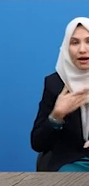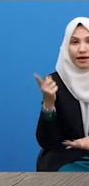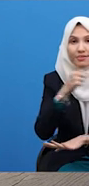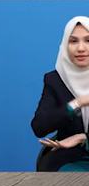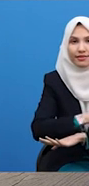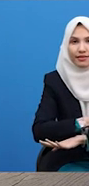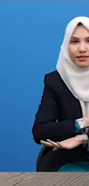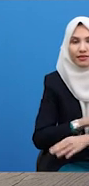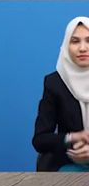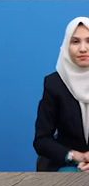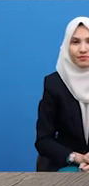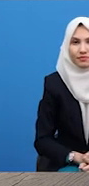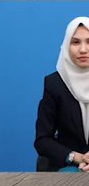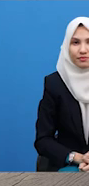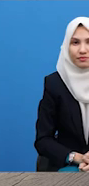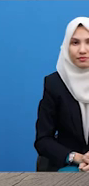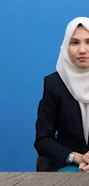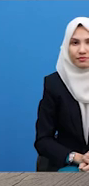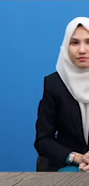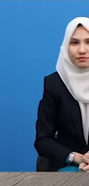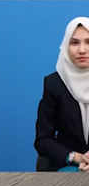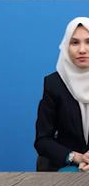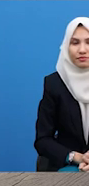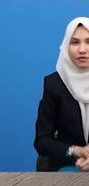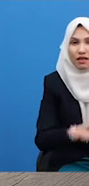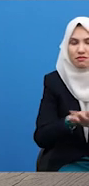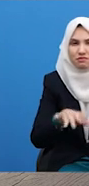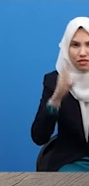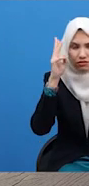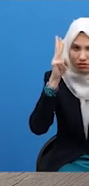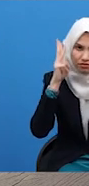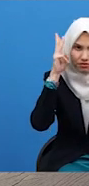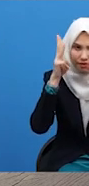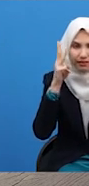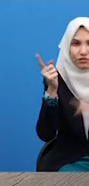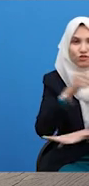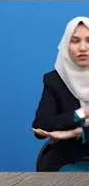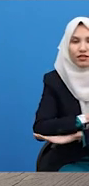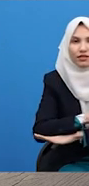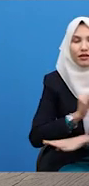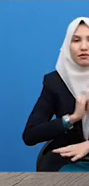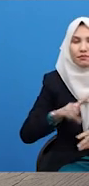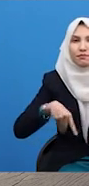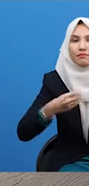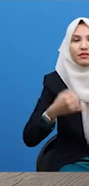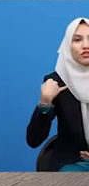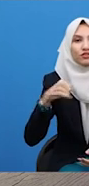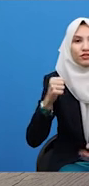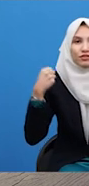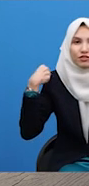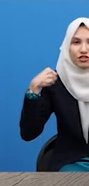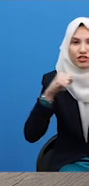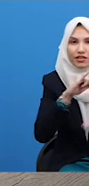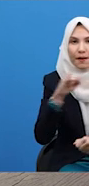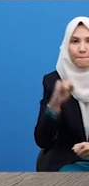seriously need to de-stress today. I'm going to do some shopping. Hey, Aina!